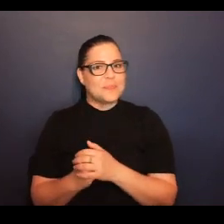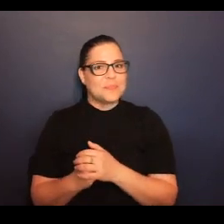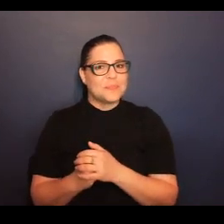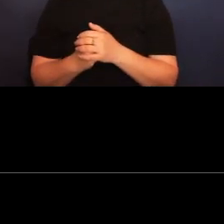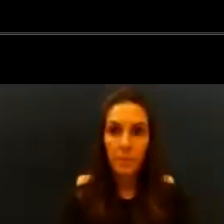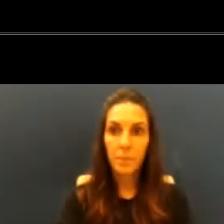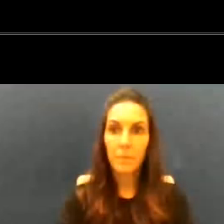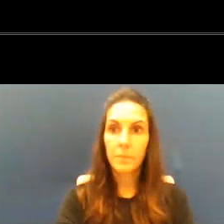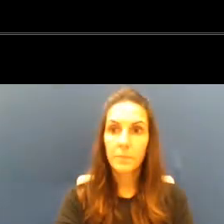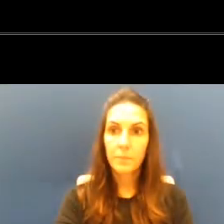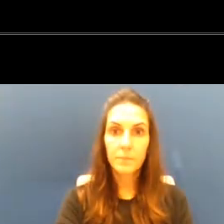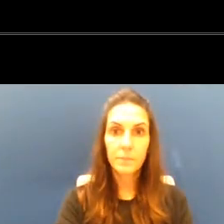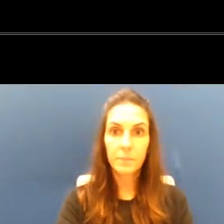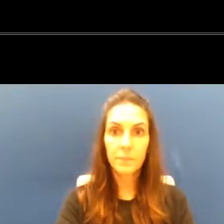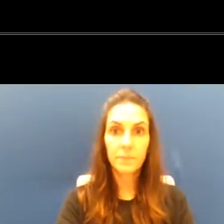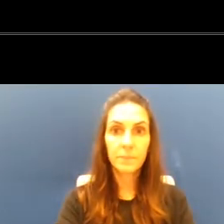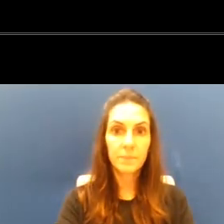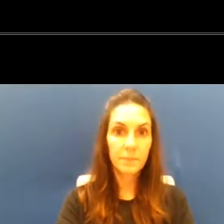property.